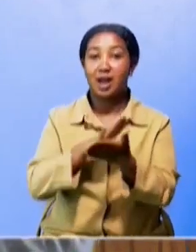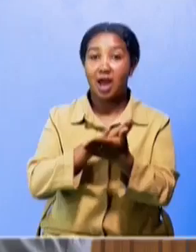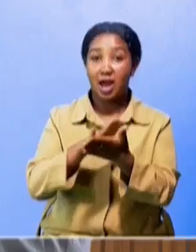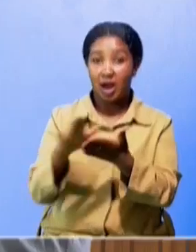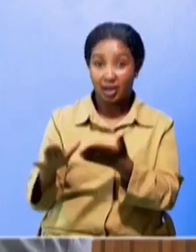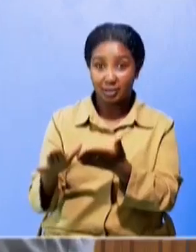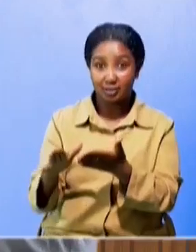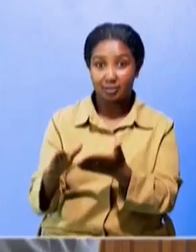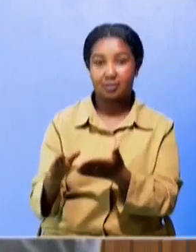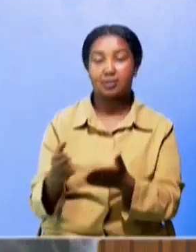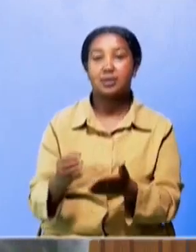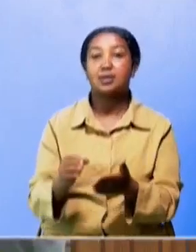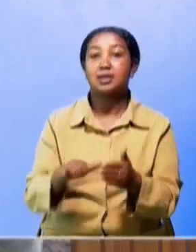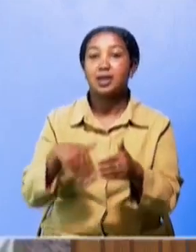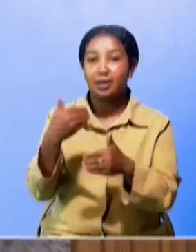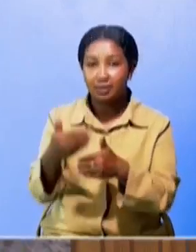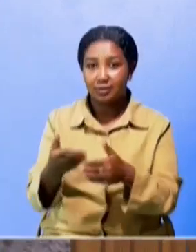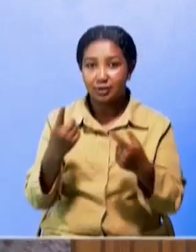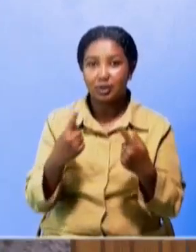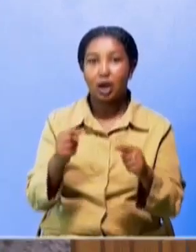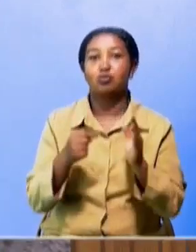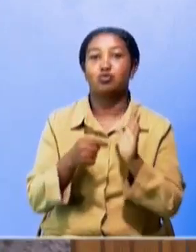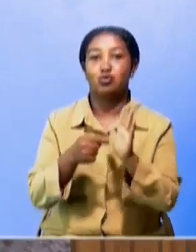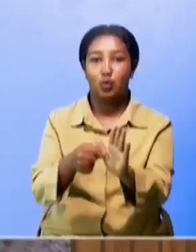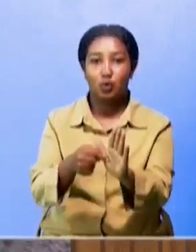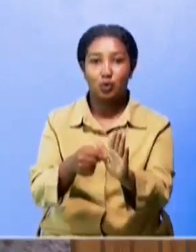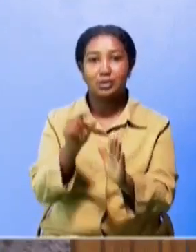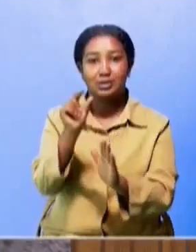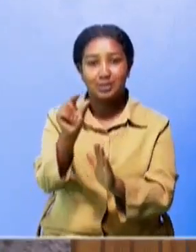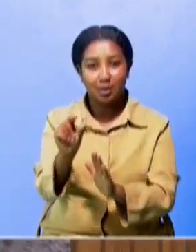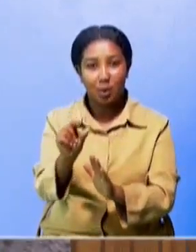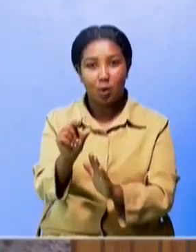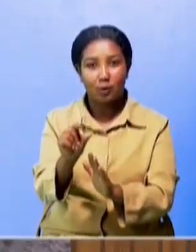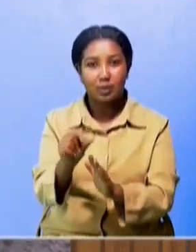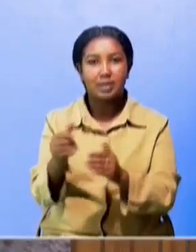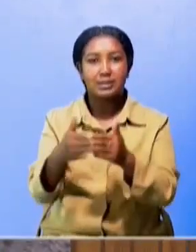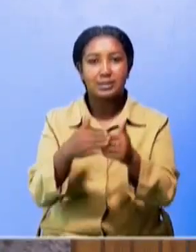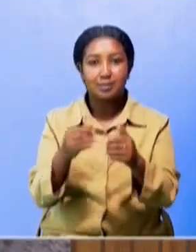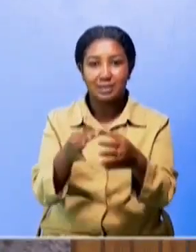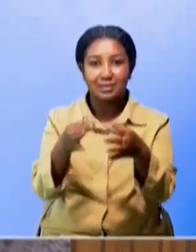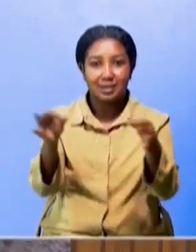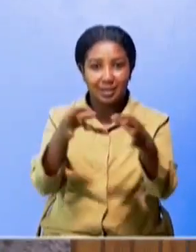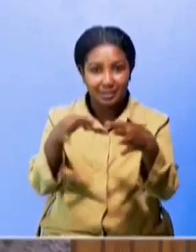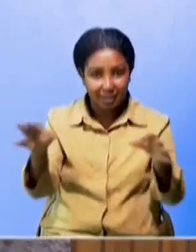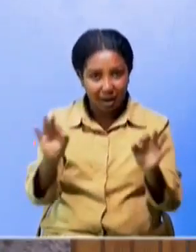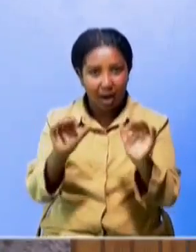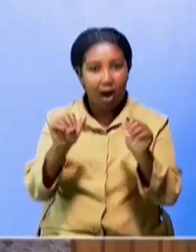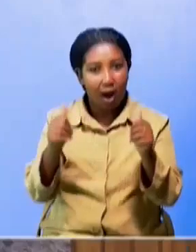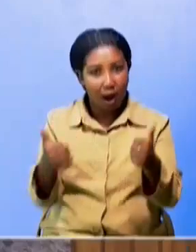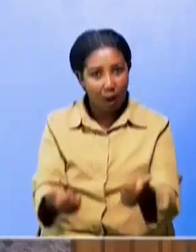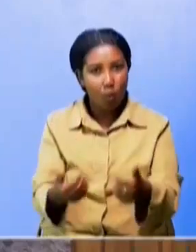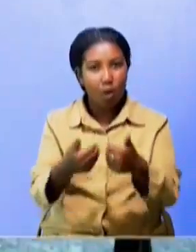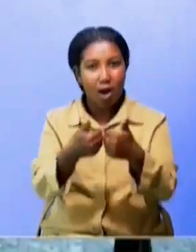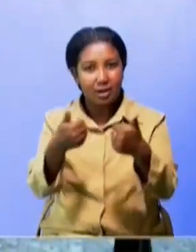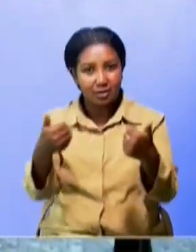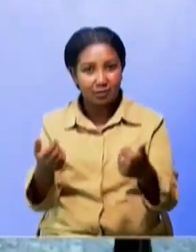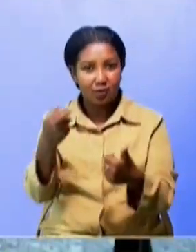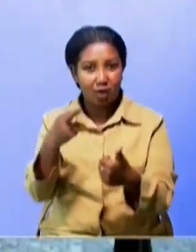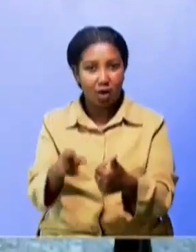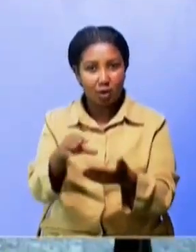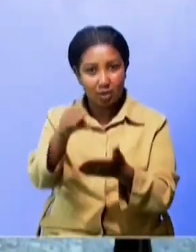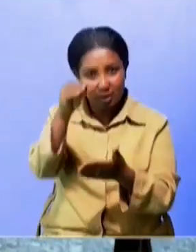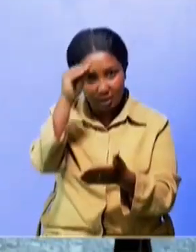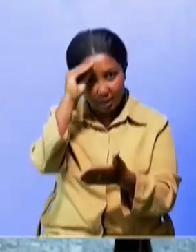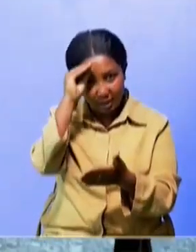issue. And then I was trying to show you that some of the simple sentences, the way how to identify or learn